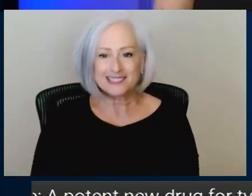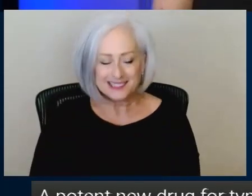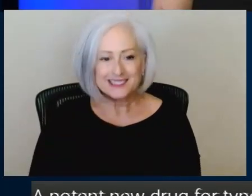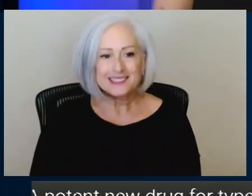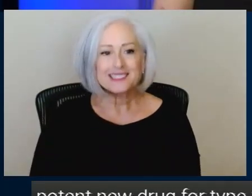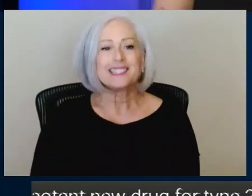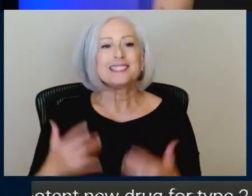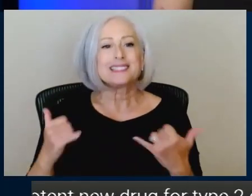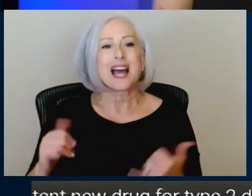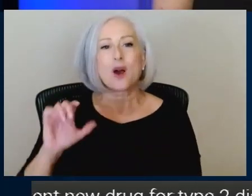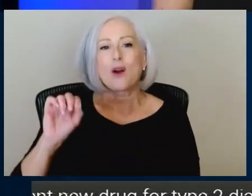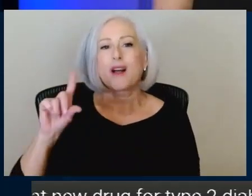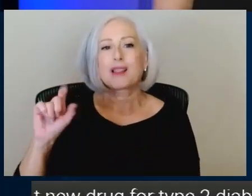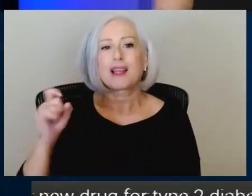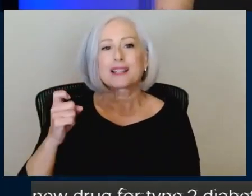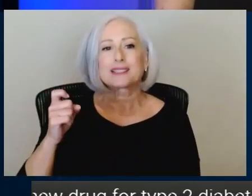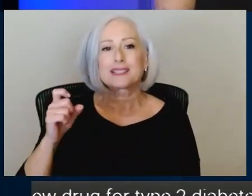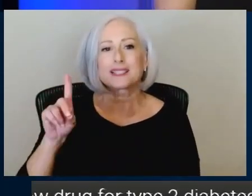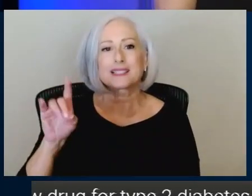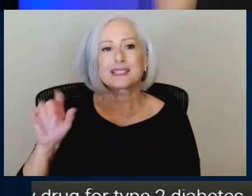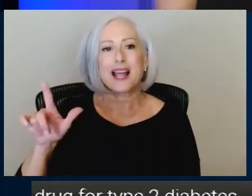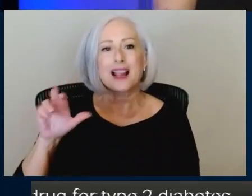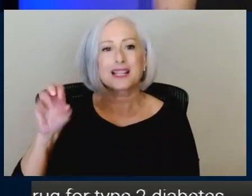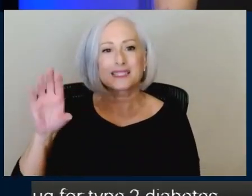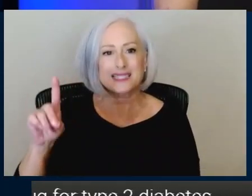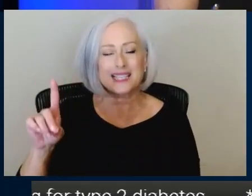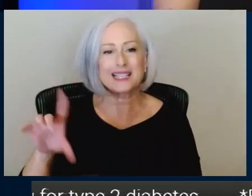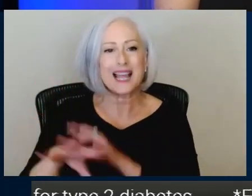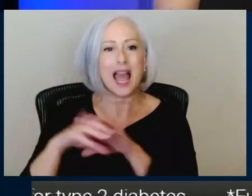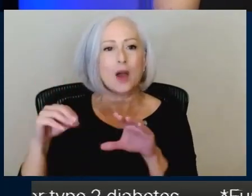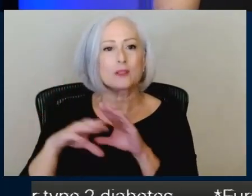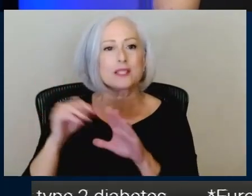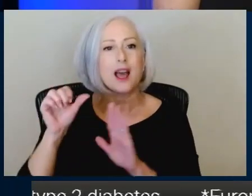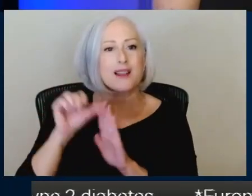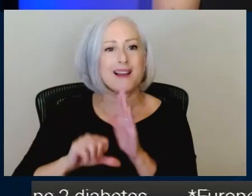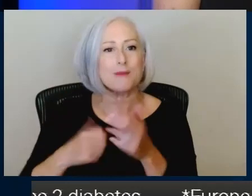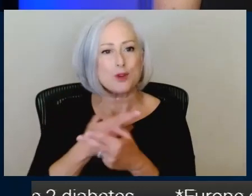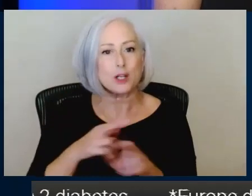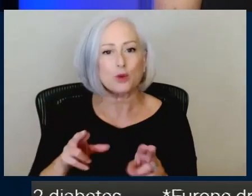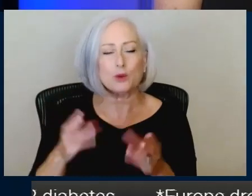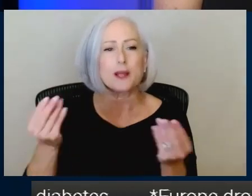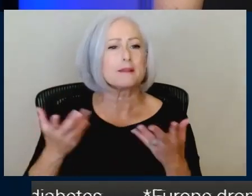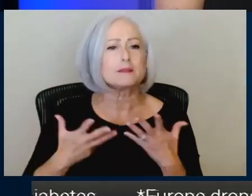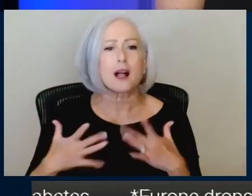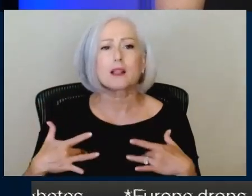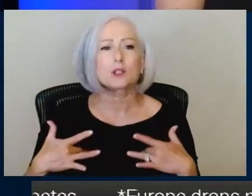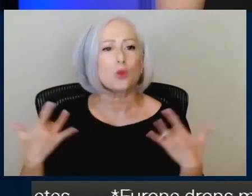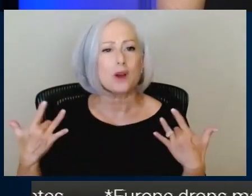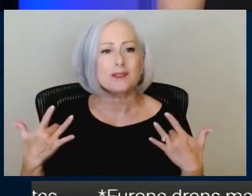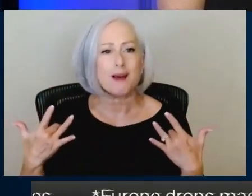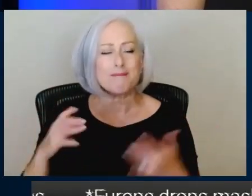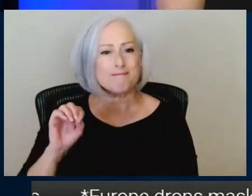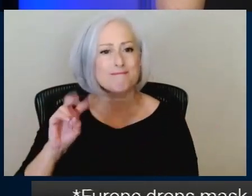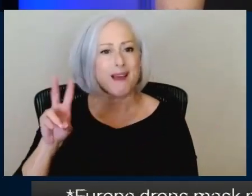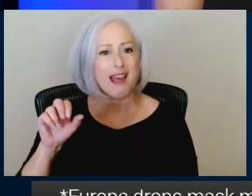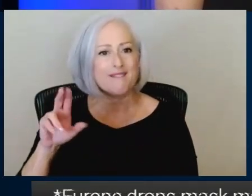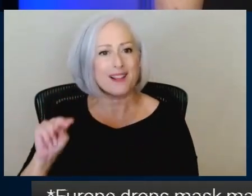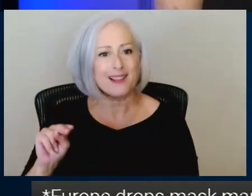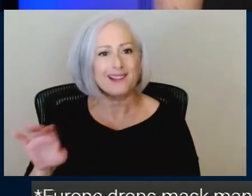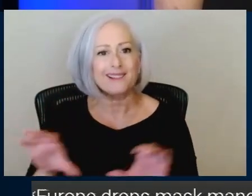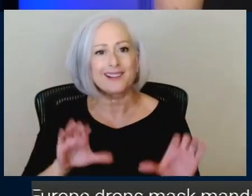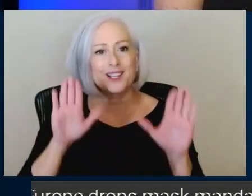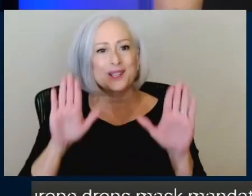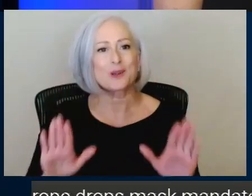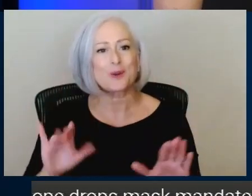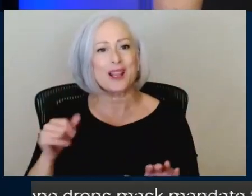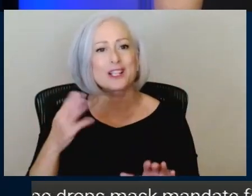this morning, telling us how things are going. Evelyn has done such a great job preparing this morning. And Alexis, just